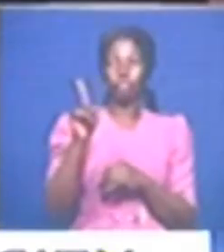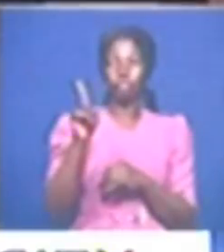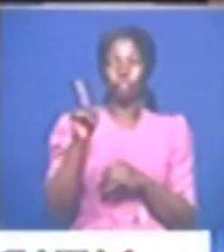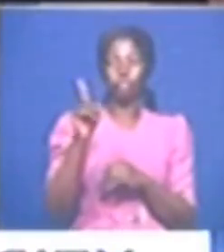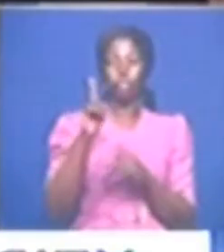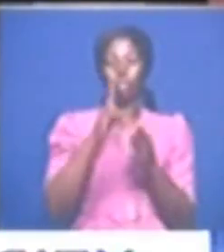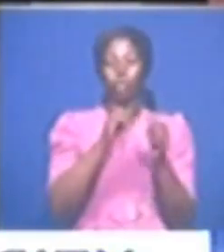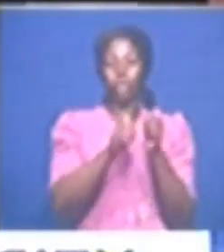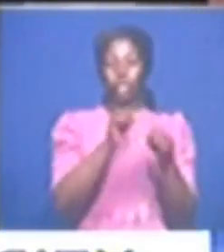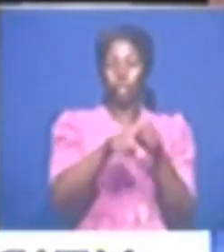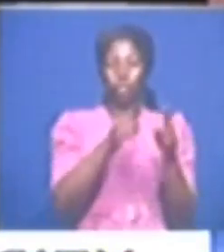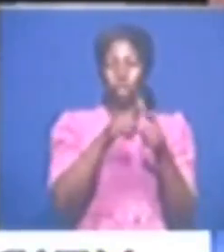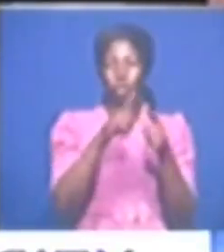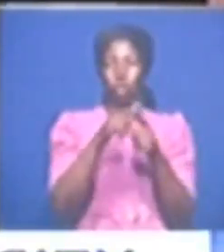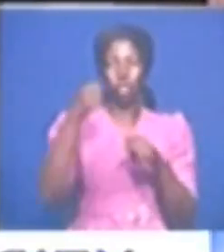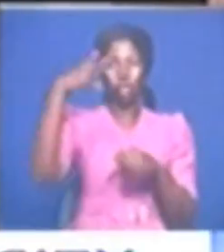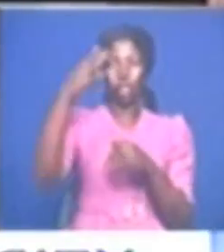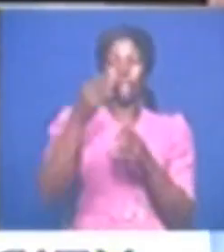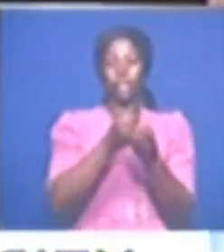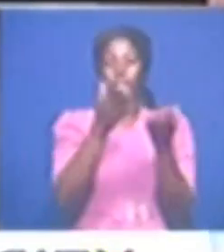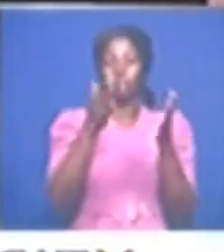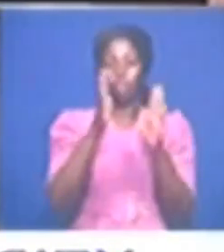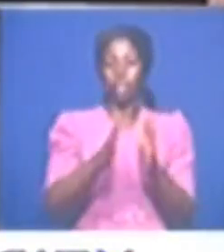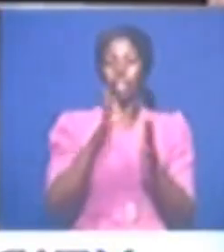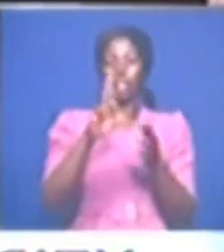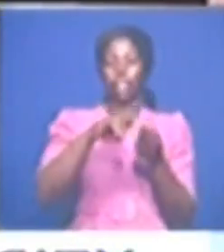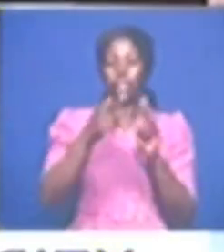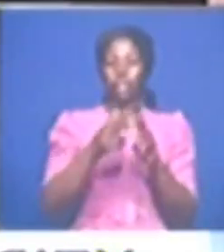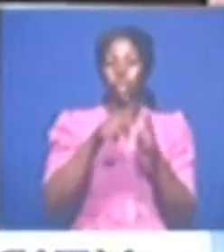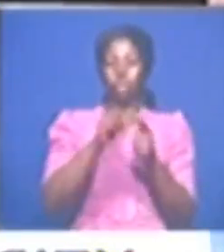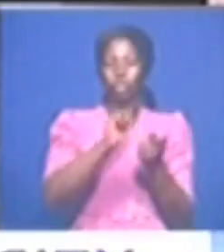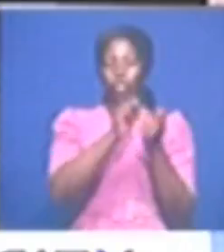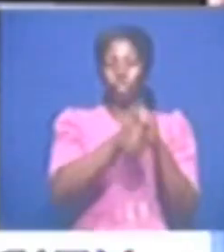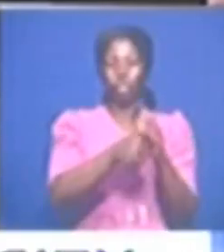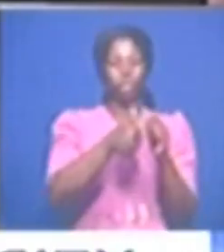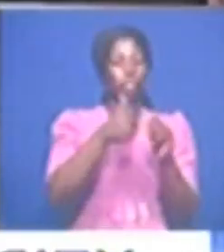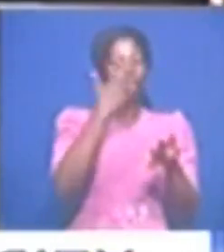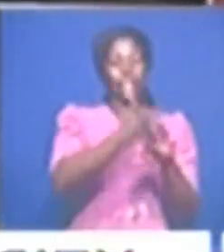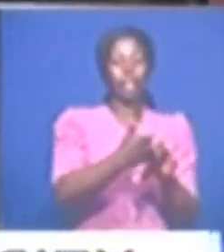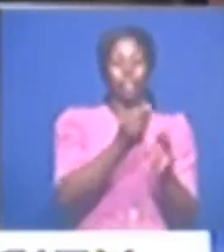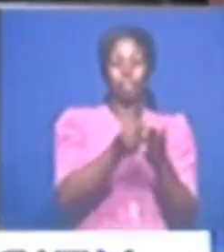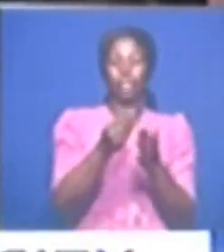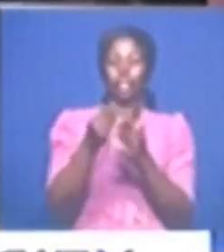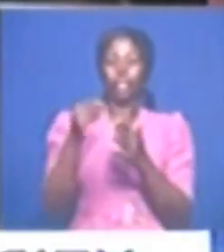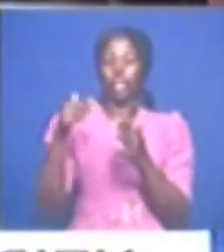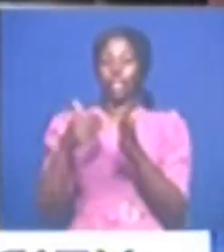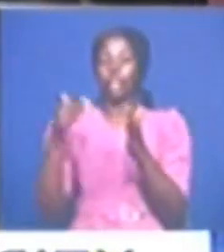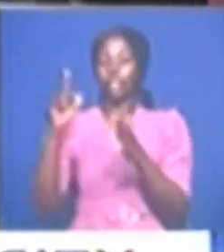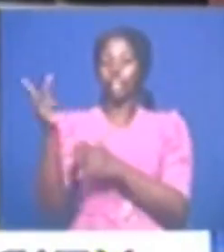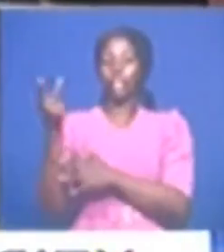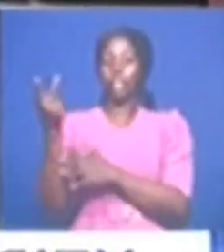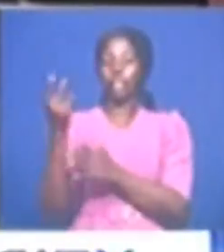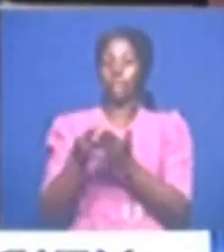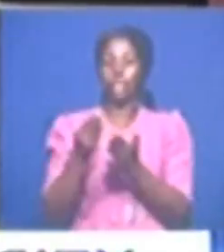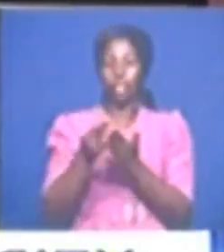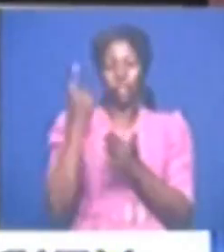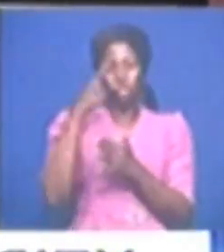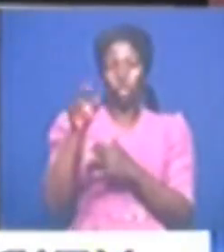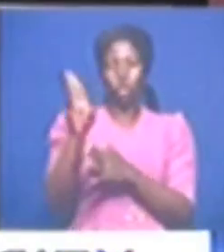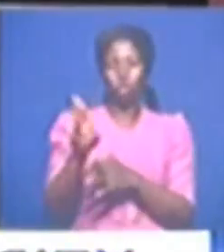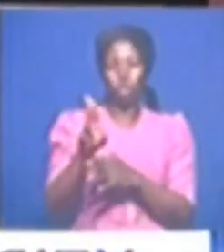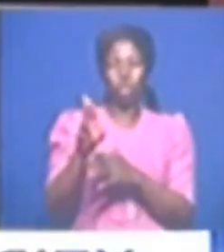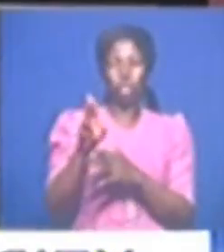distributor is related to the fluctuation of hard currencies against the Kenyan shilling for expenditure denominated in the currencies